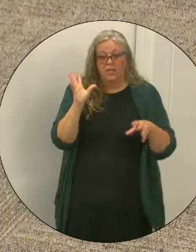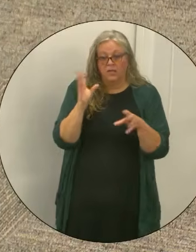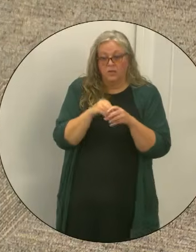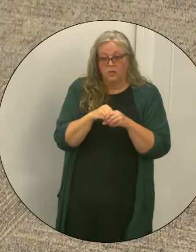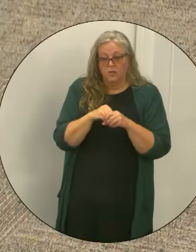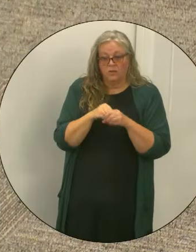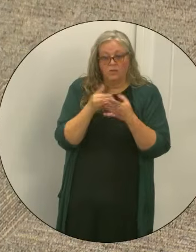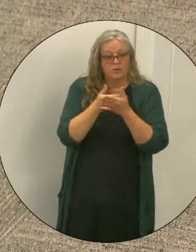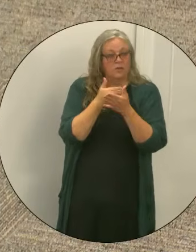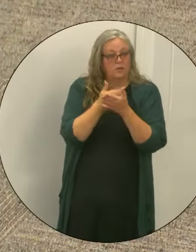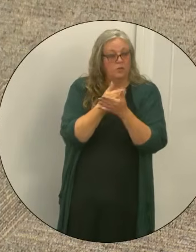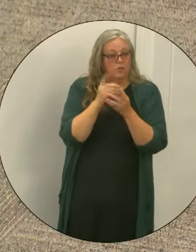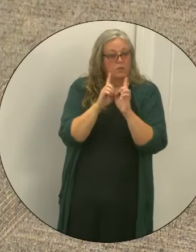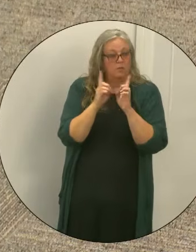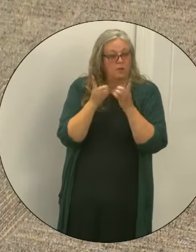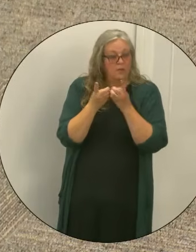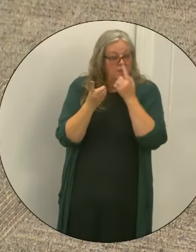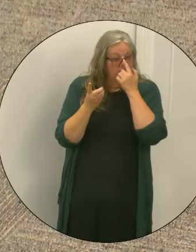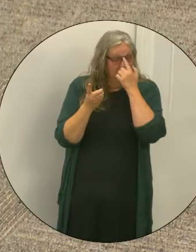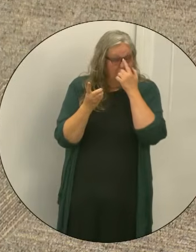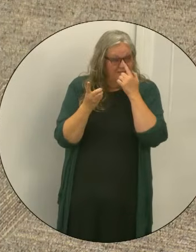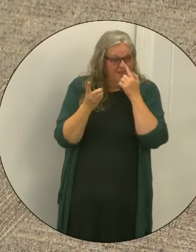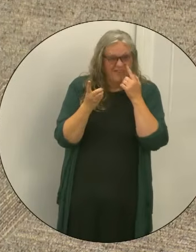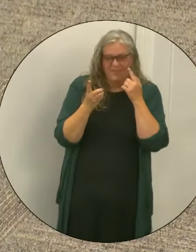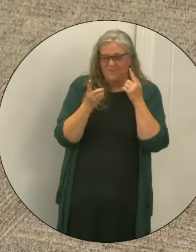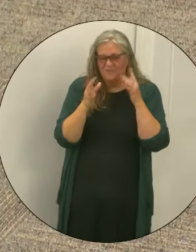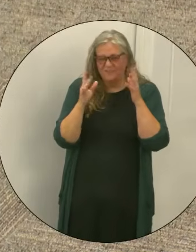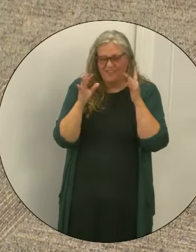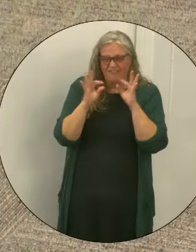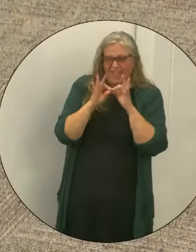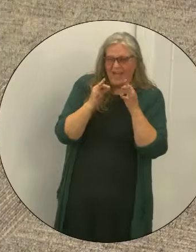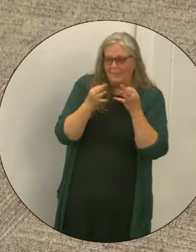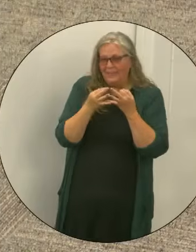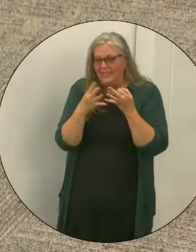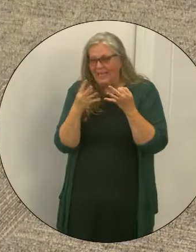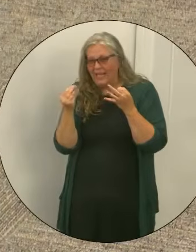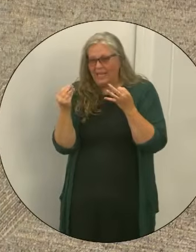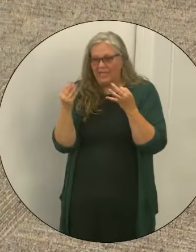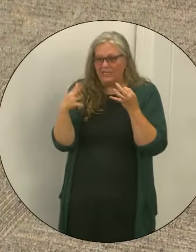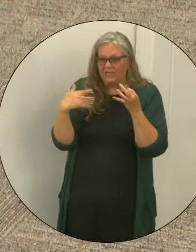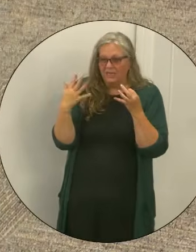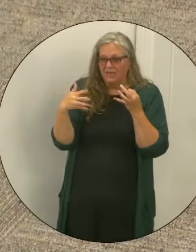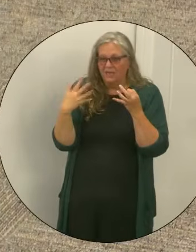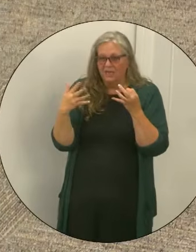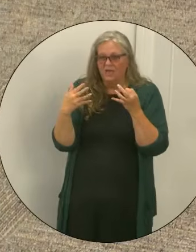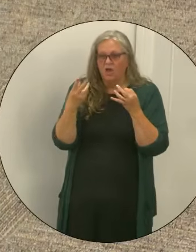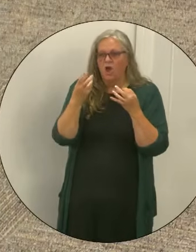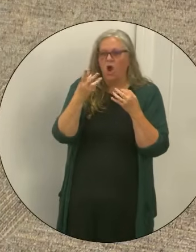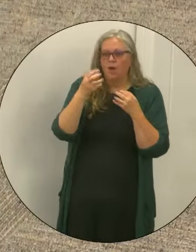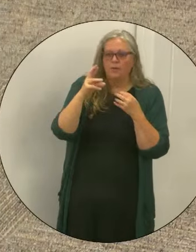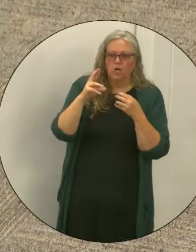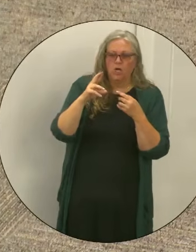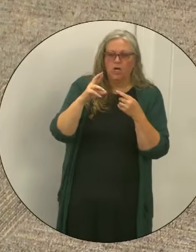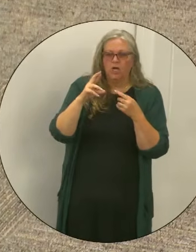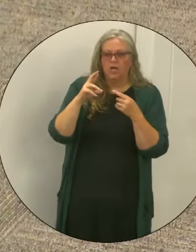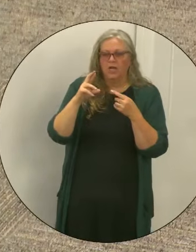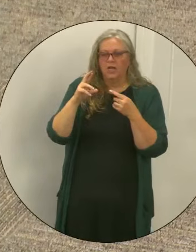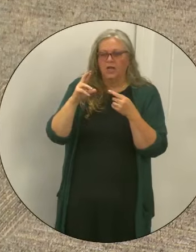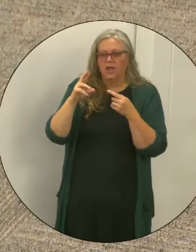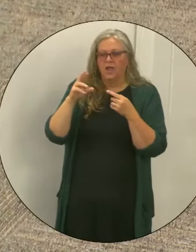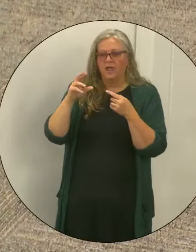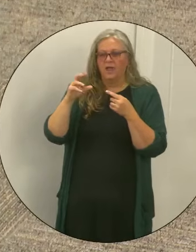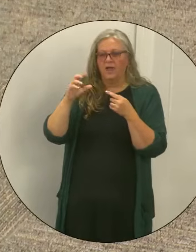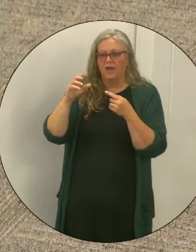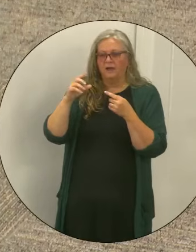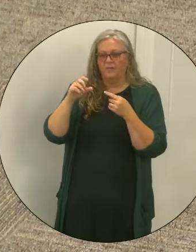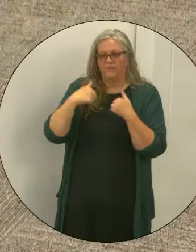there's a new department, it is the Family and the Harbor and TPOP have combined into a department, so it has those